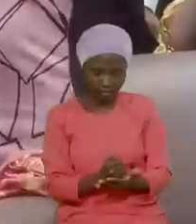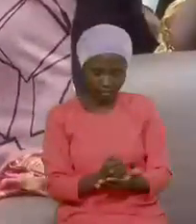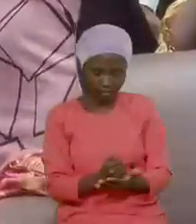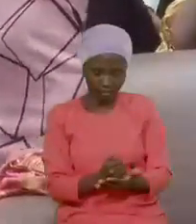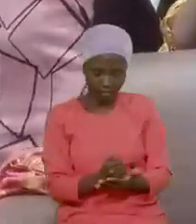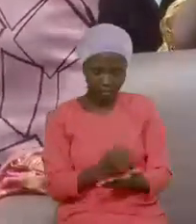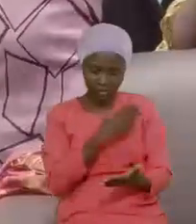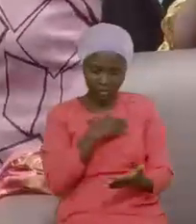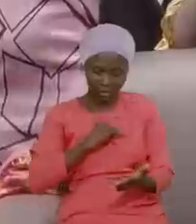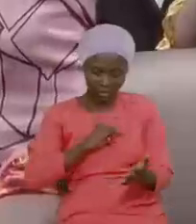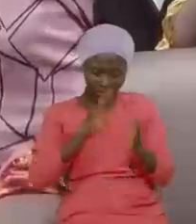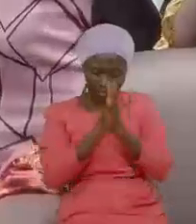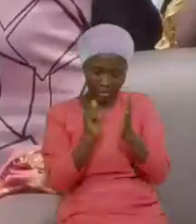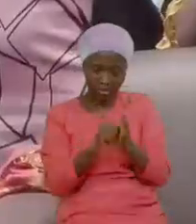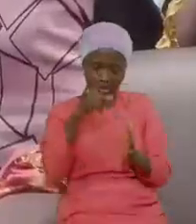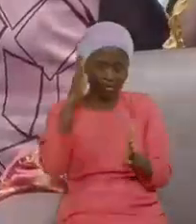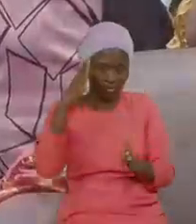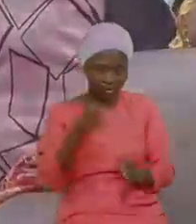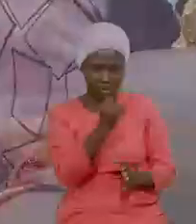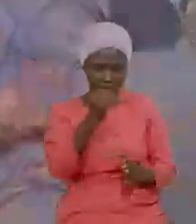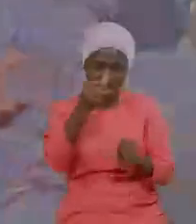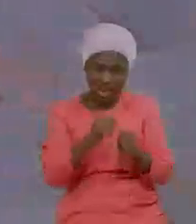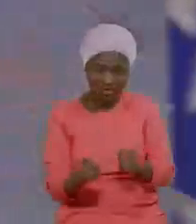And I pray you take everyone by the hand